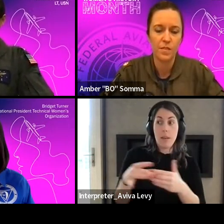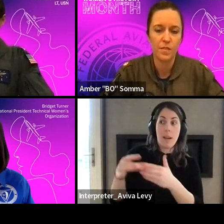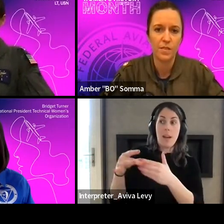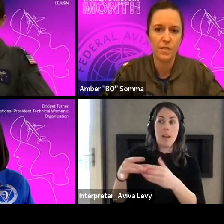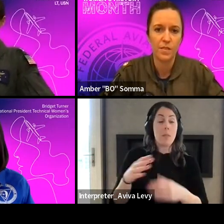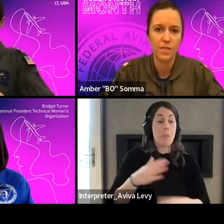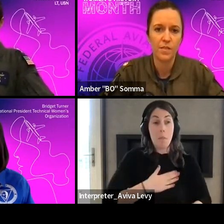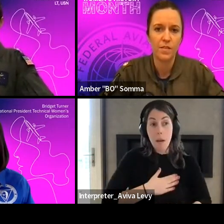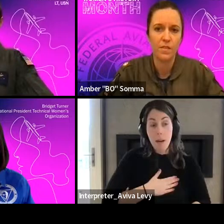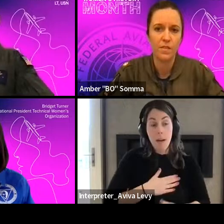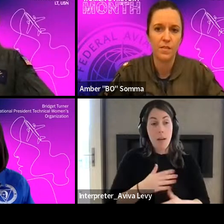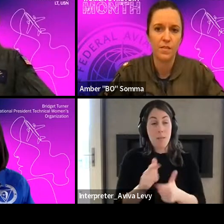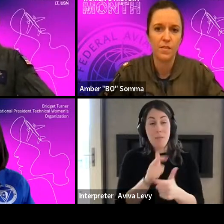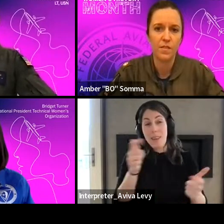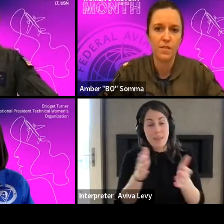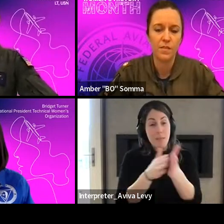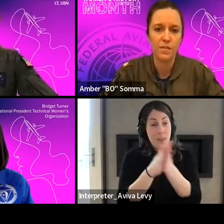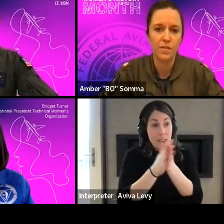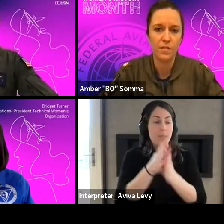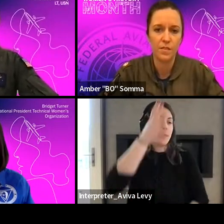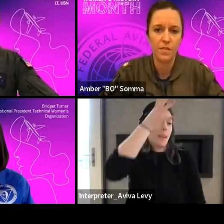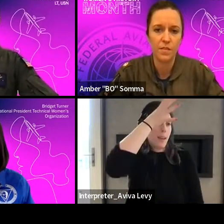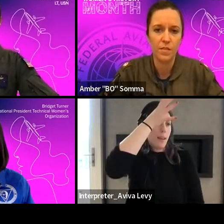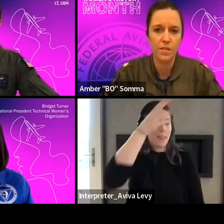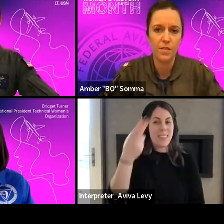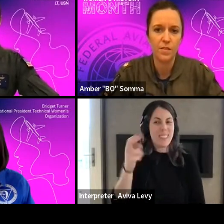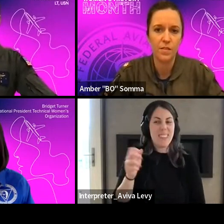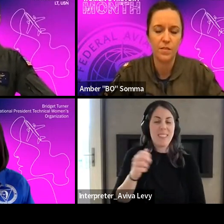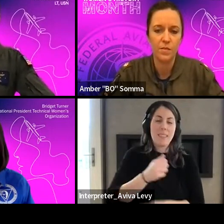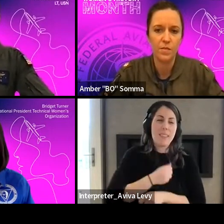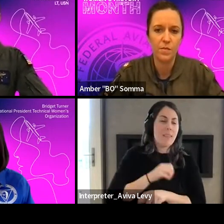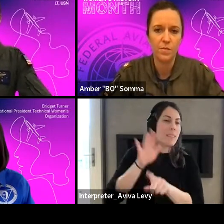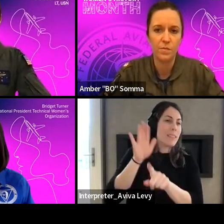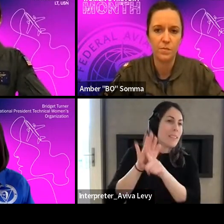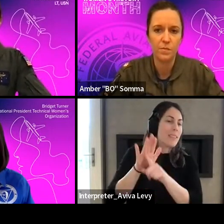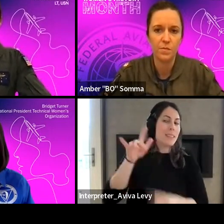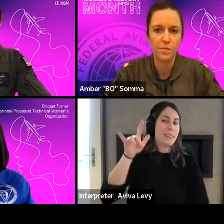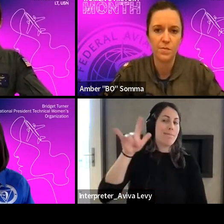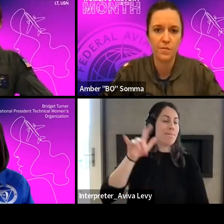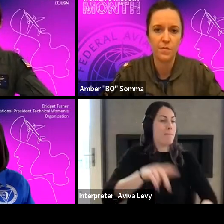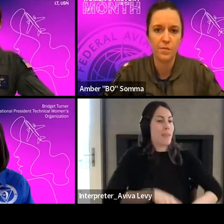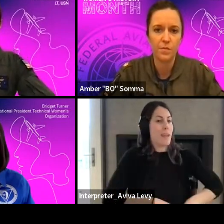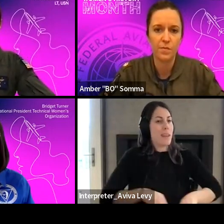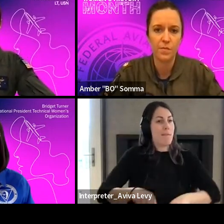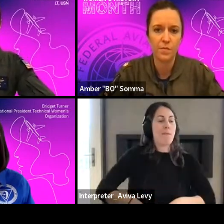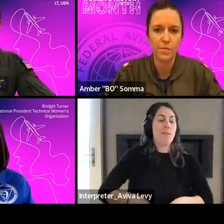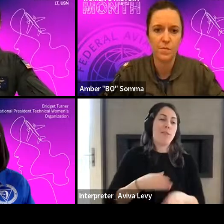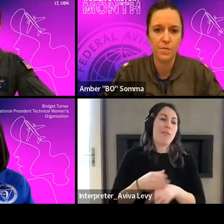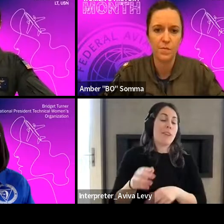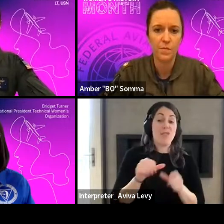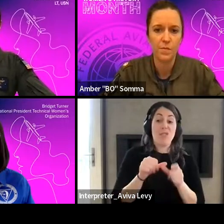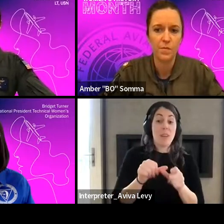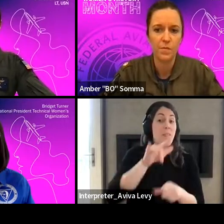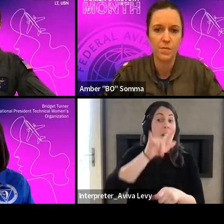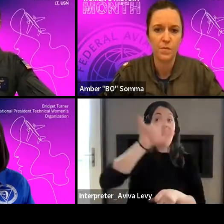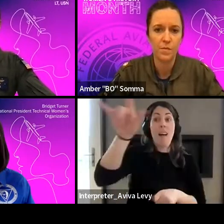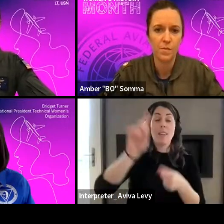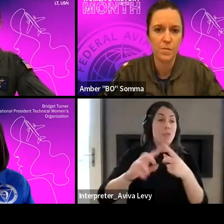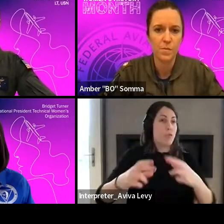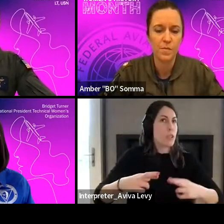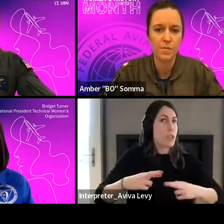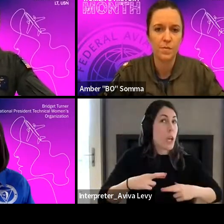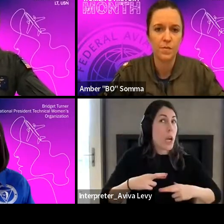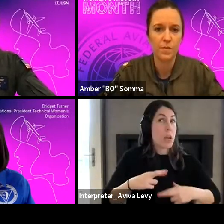dad. He loved his naval career. He loved flying. He continued flying until he retired, which was